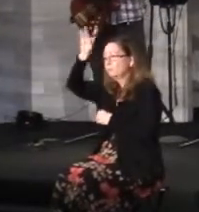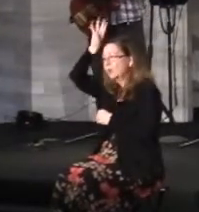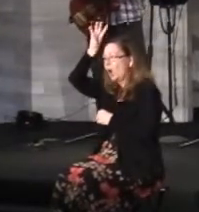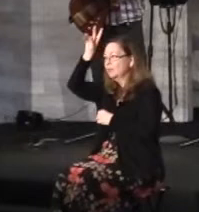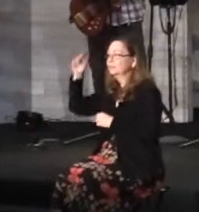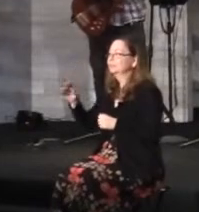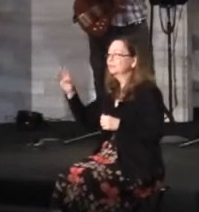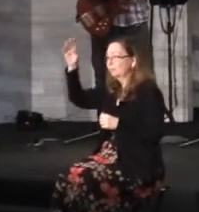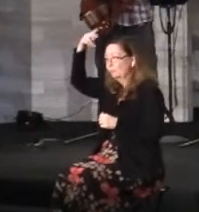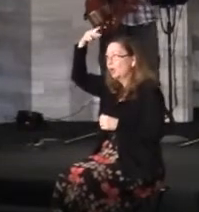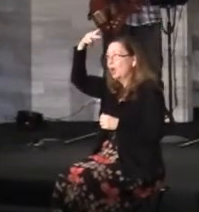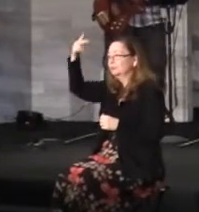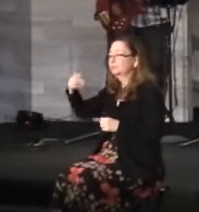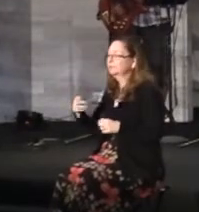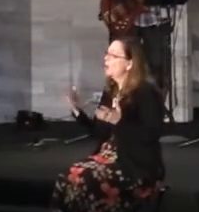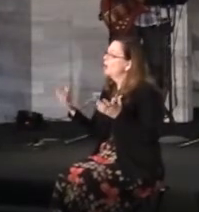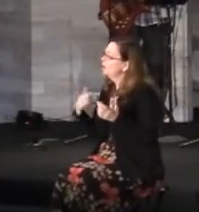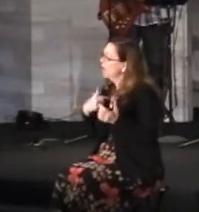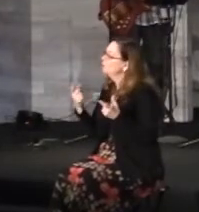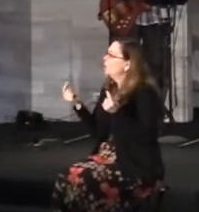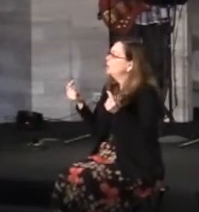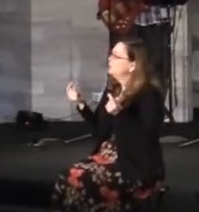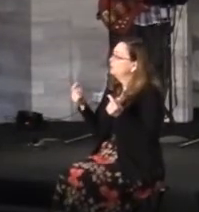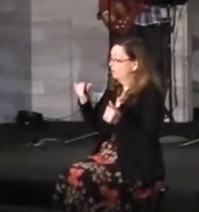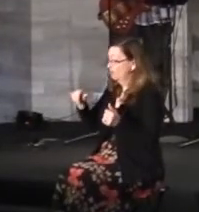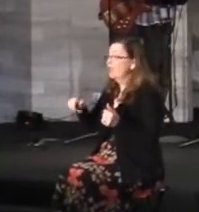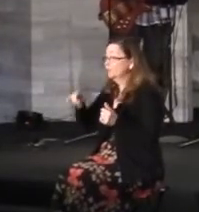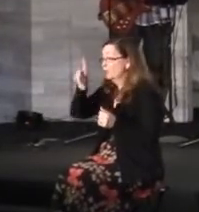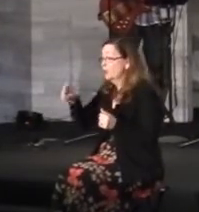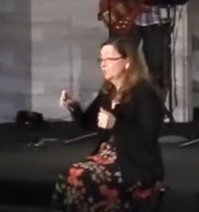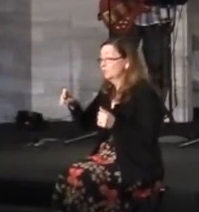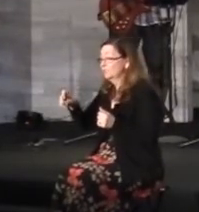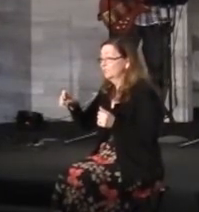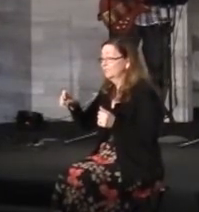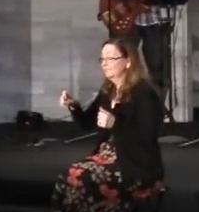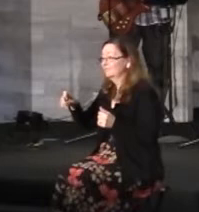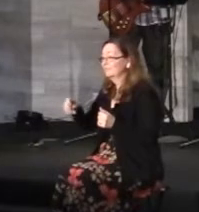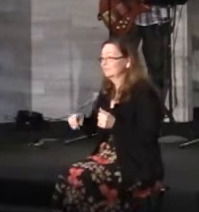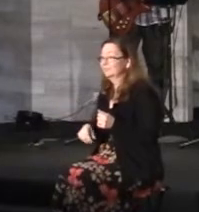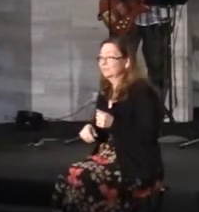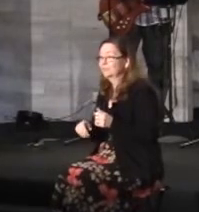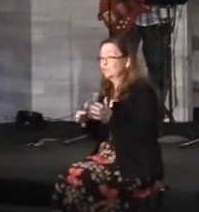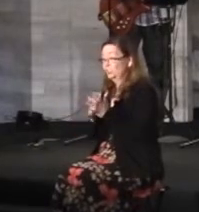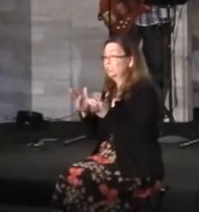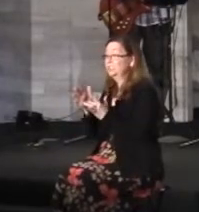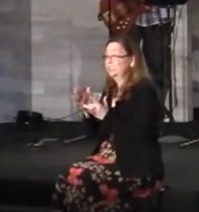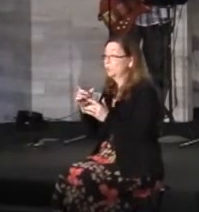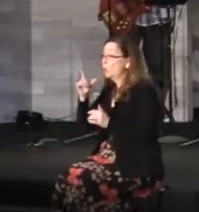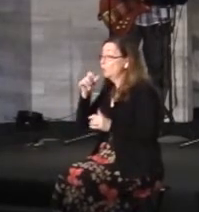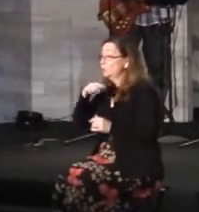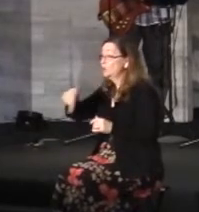shall I do? In Acts 2:37, that's what they asked on the day of Pentecost when Peter preached the gospel message. This Jesus, whom